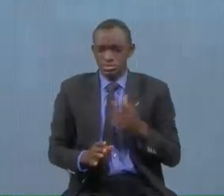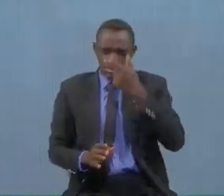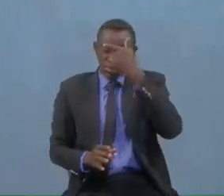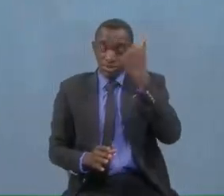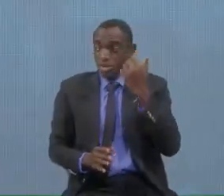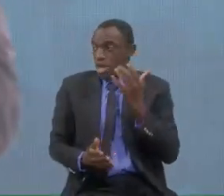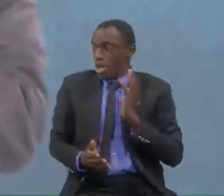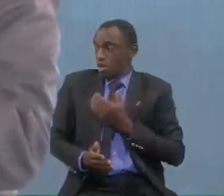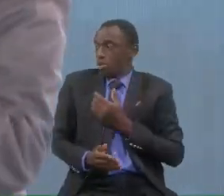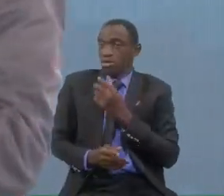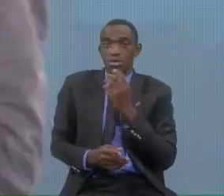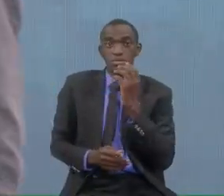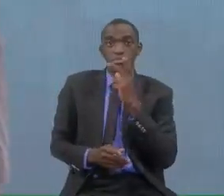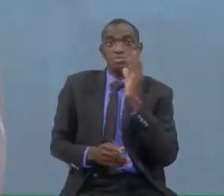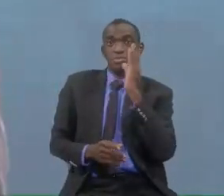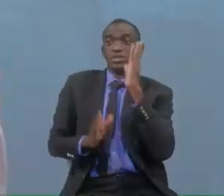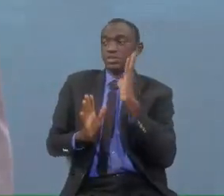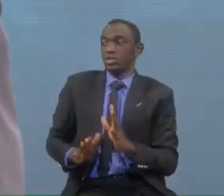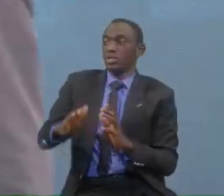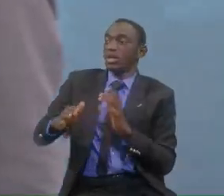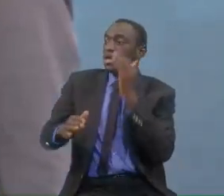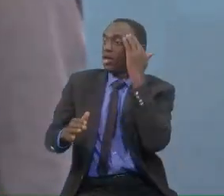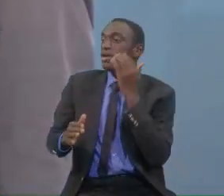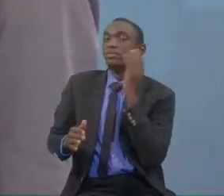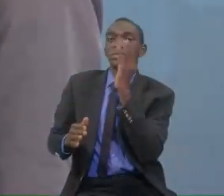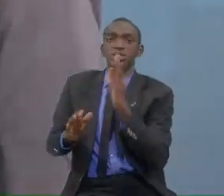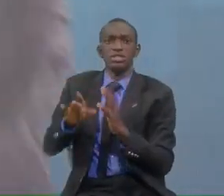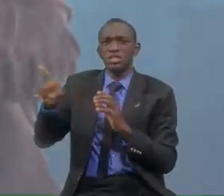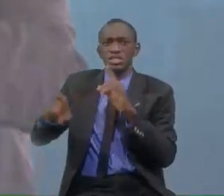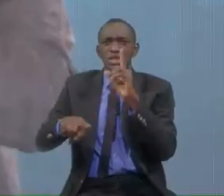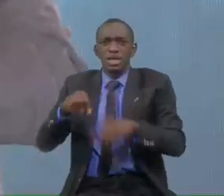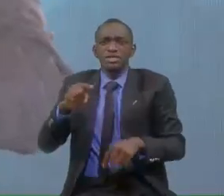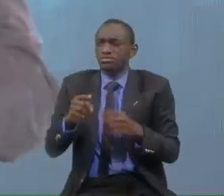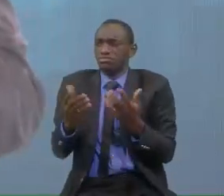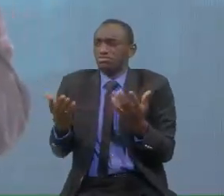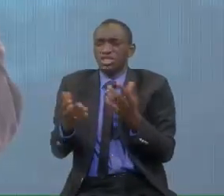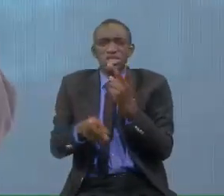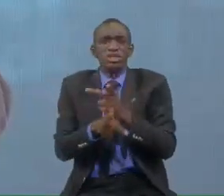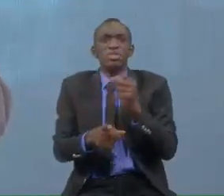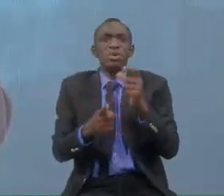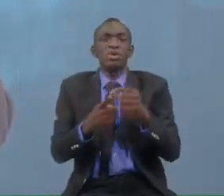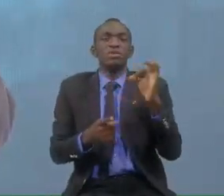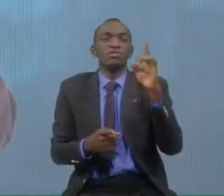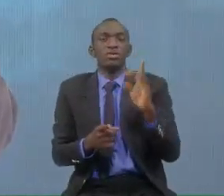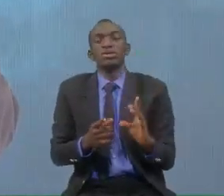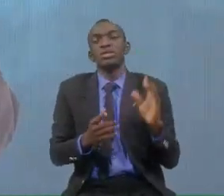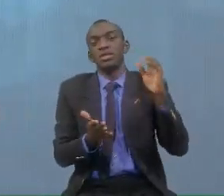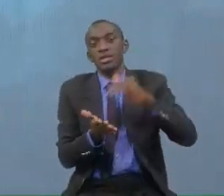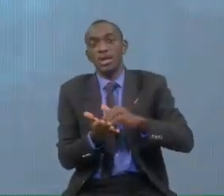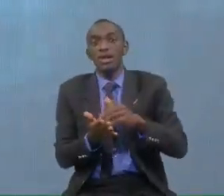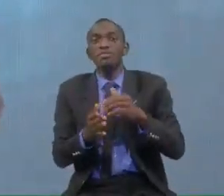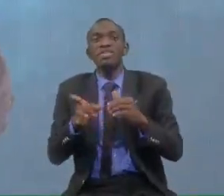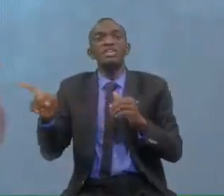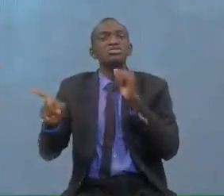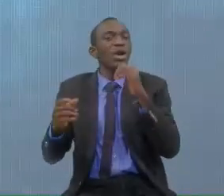that again. They do not have the keeping spirit that makes them to hold on to